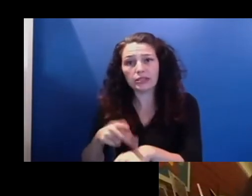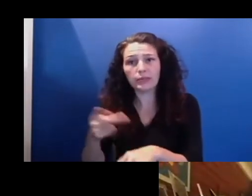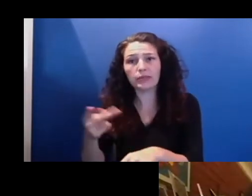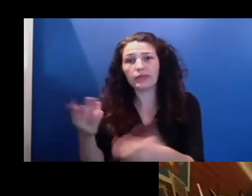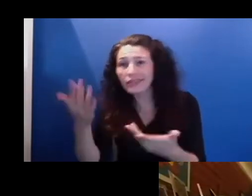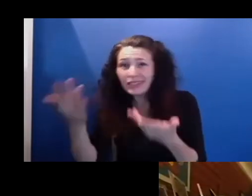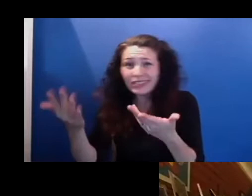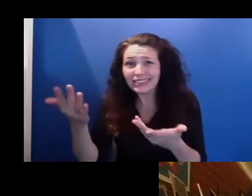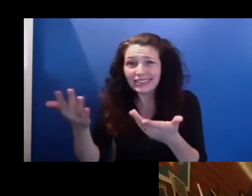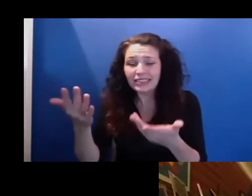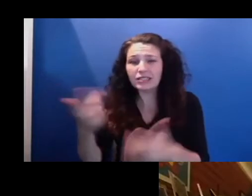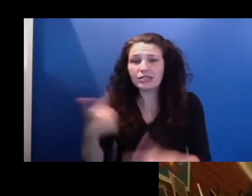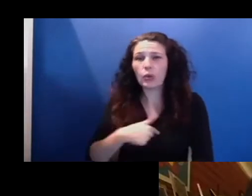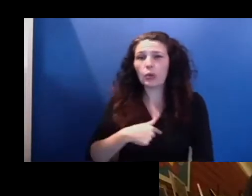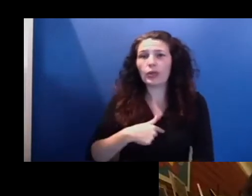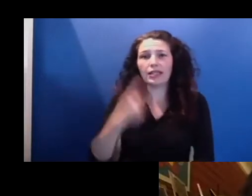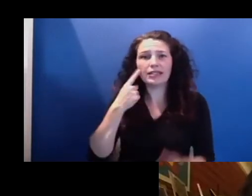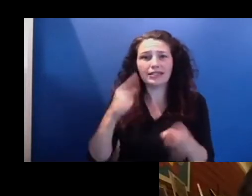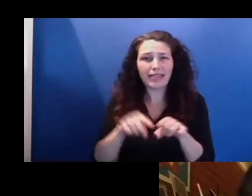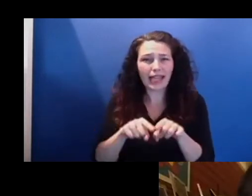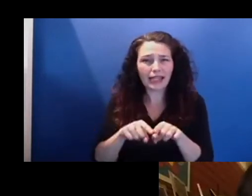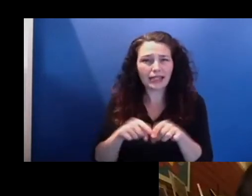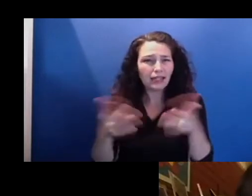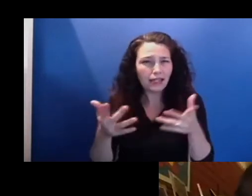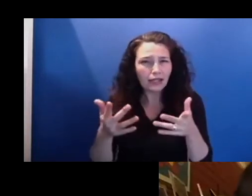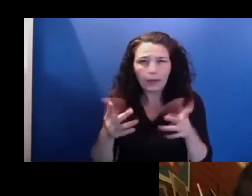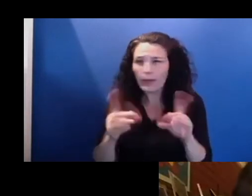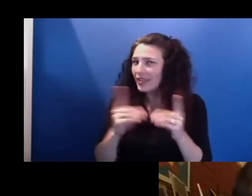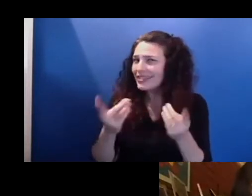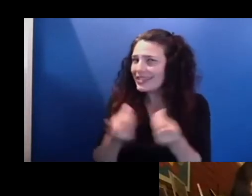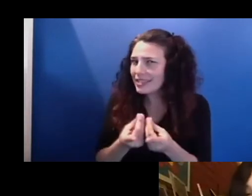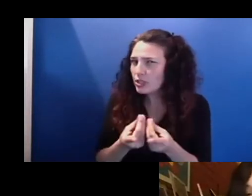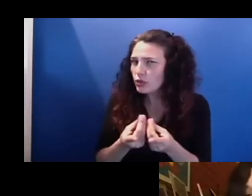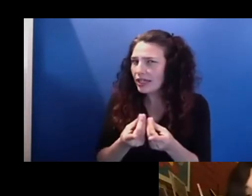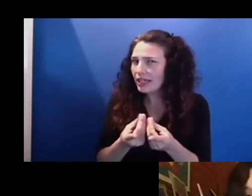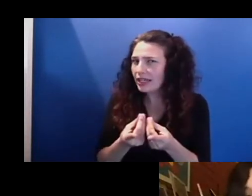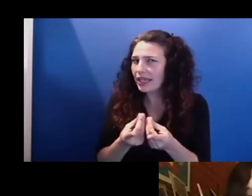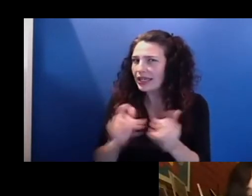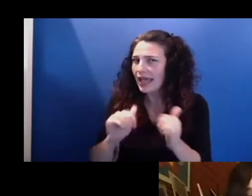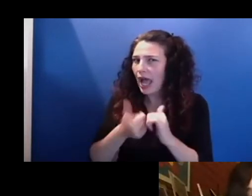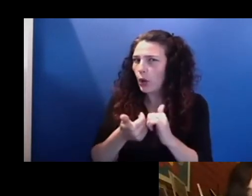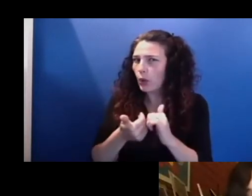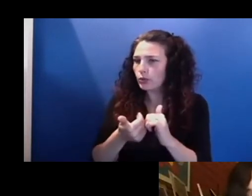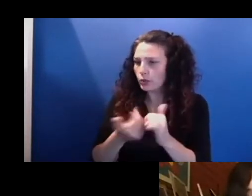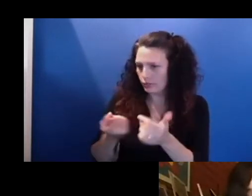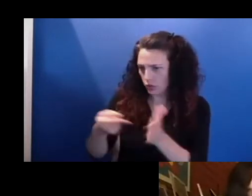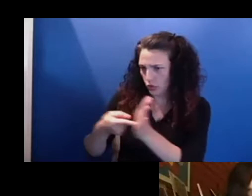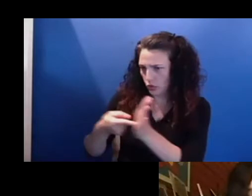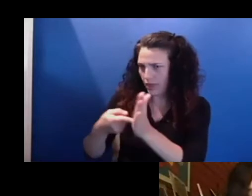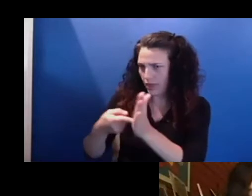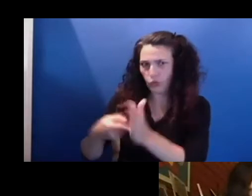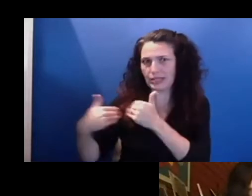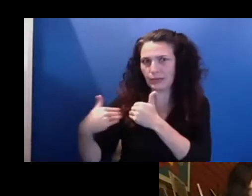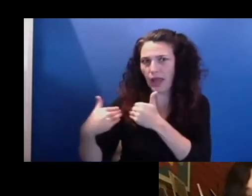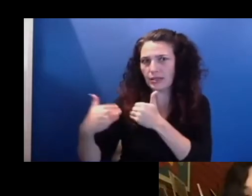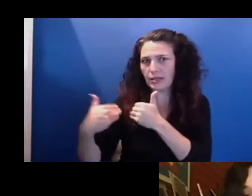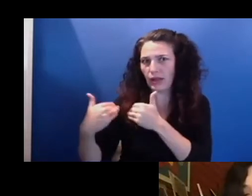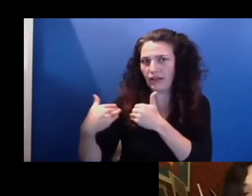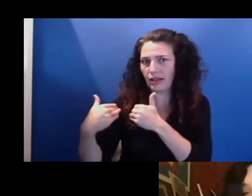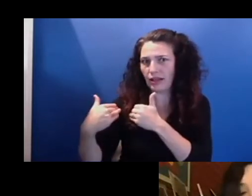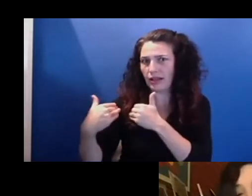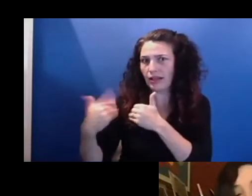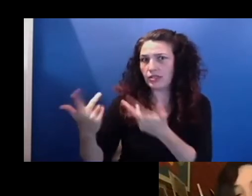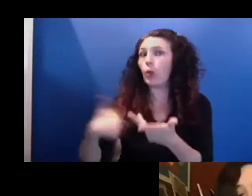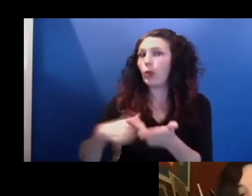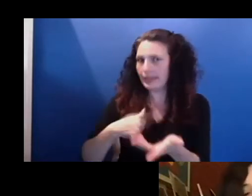any issues that might arise. Many years later, I found myself in a comparable situation when my oldest son started school,